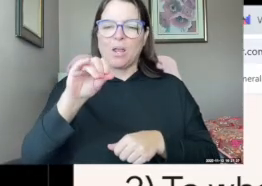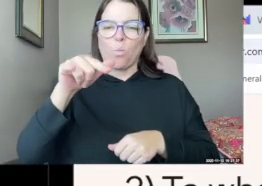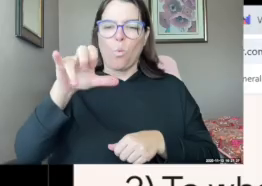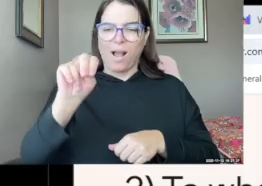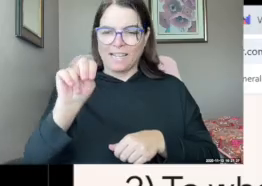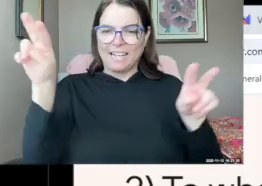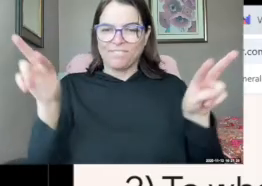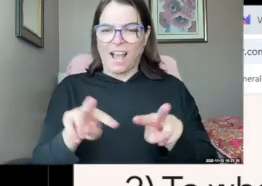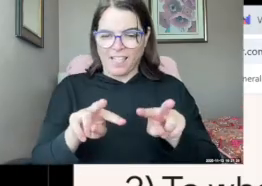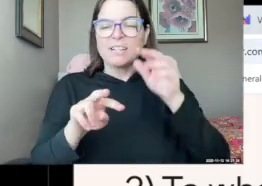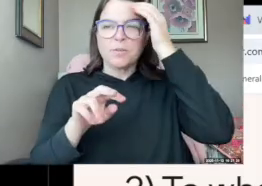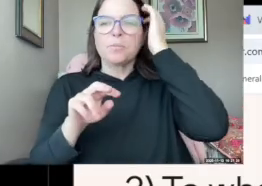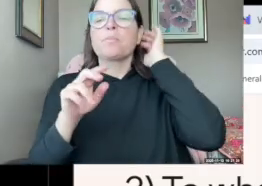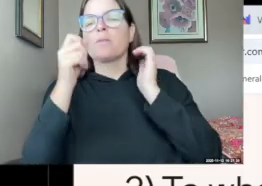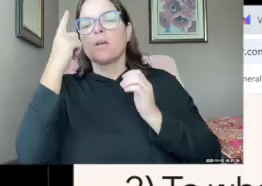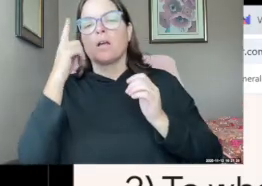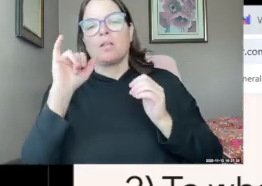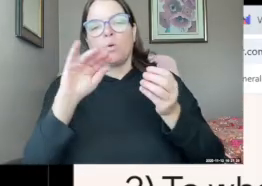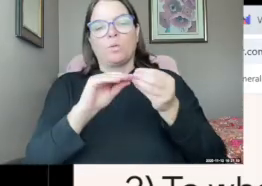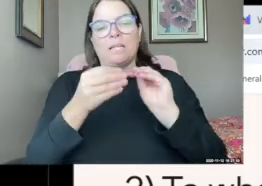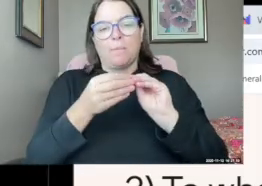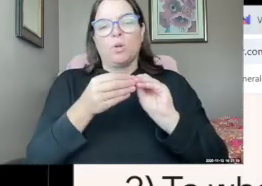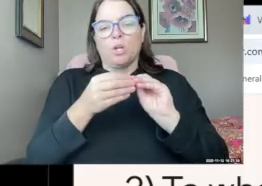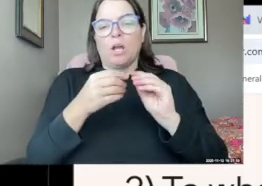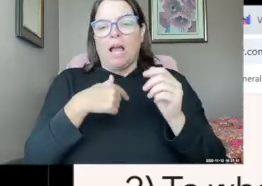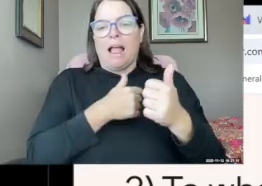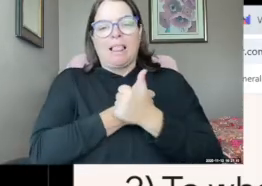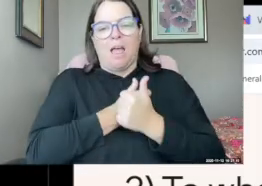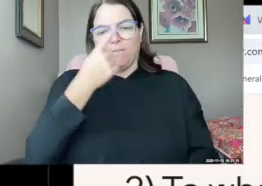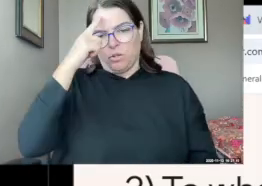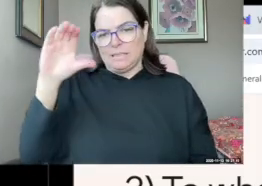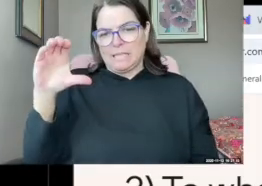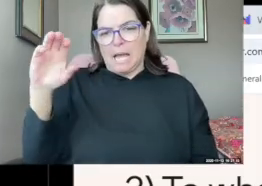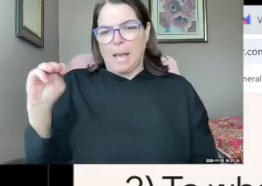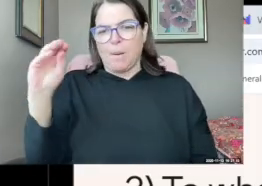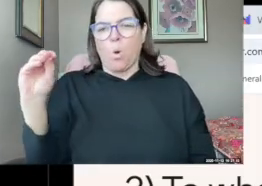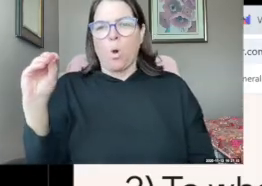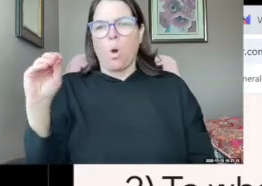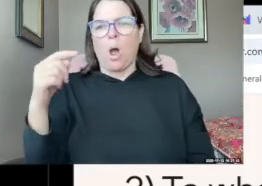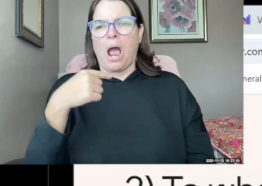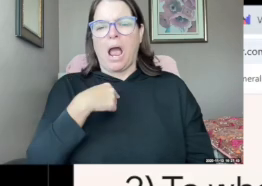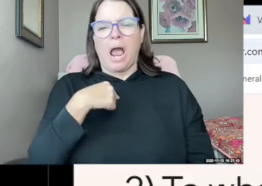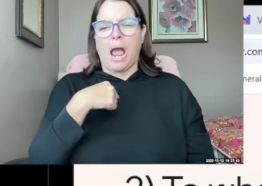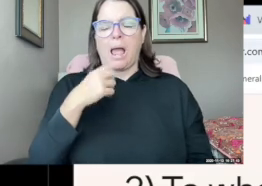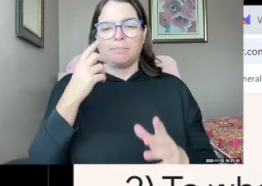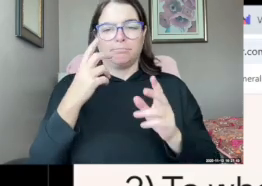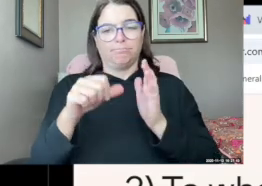Valley. You know, the numbers are I love those numbers right there, especially for